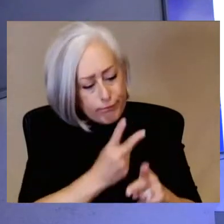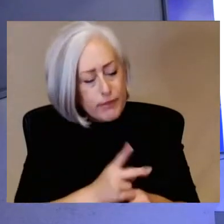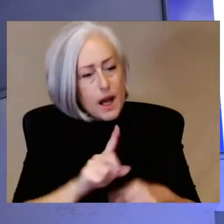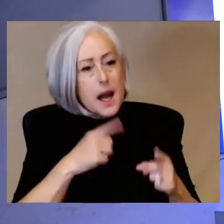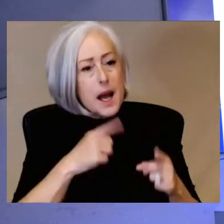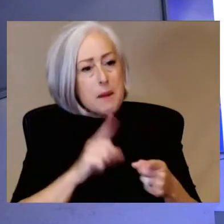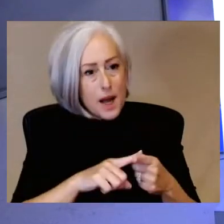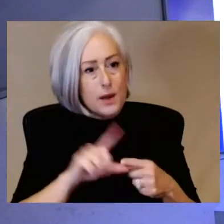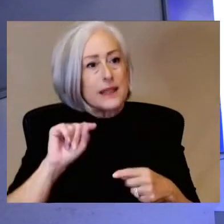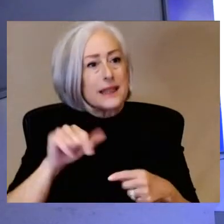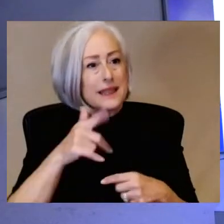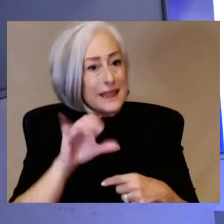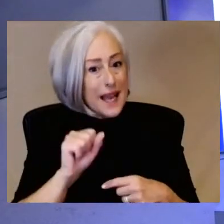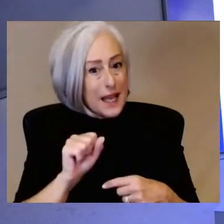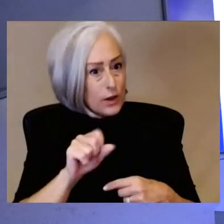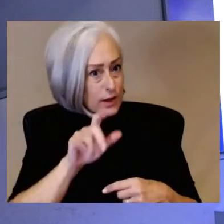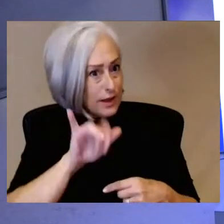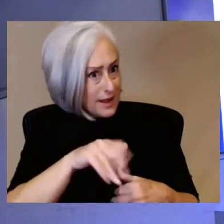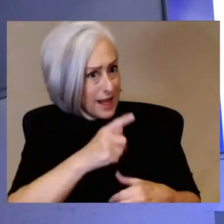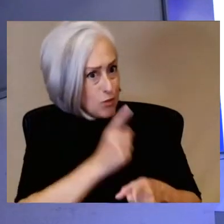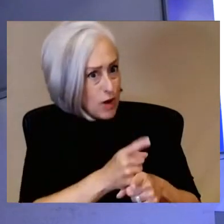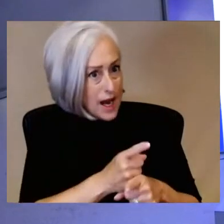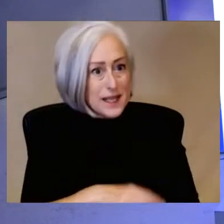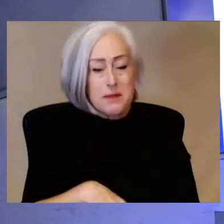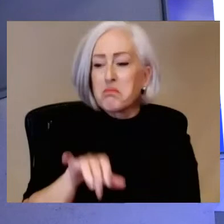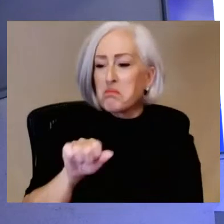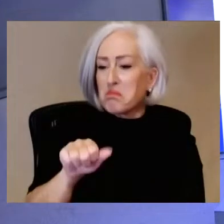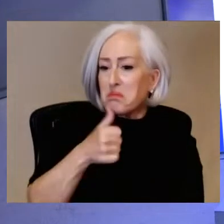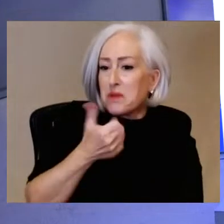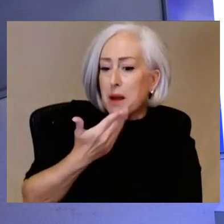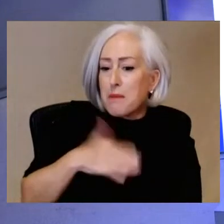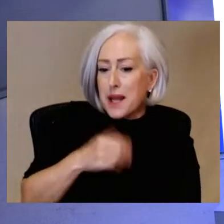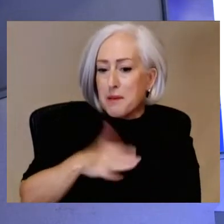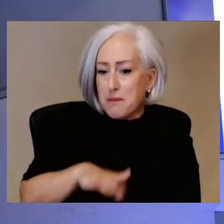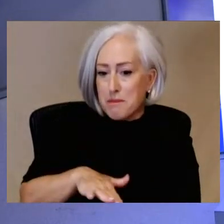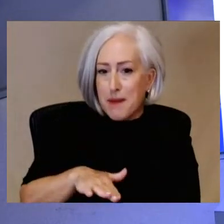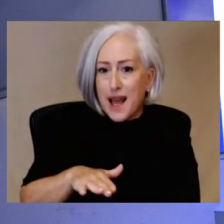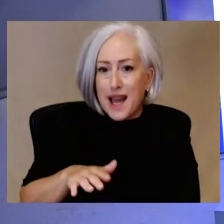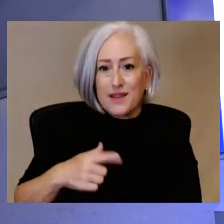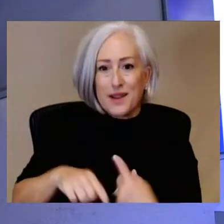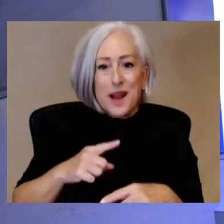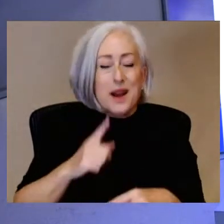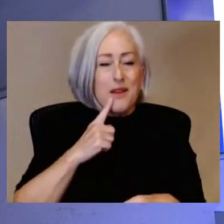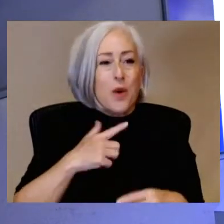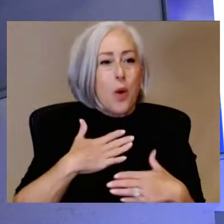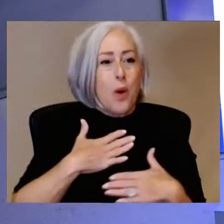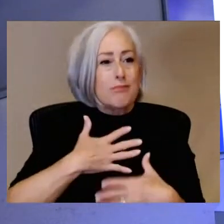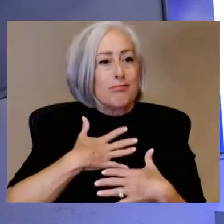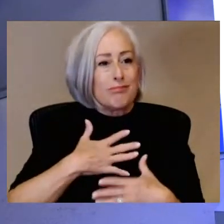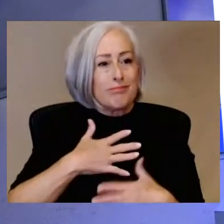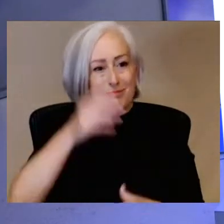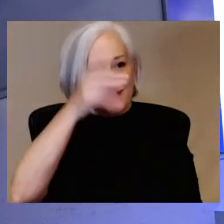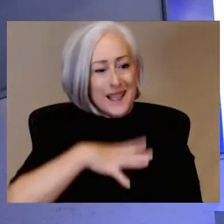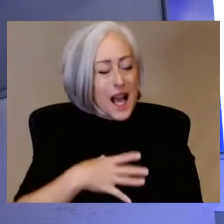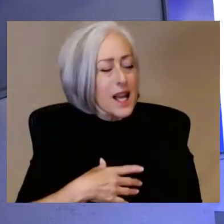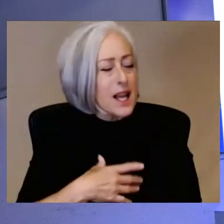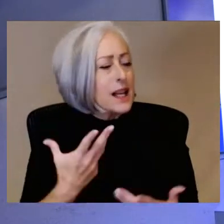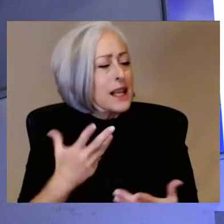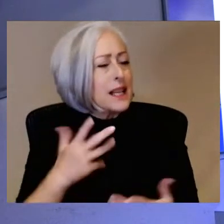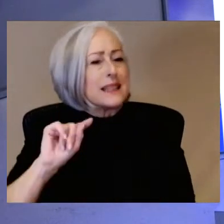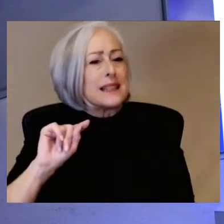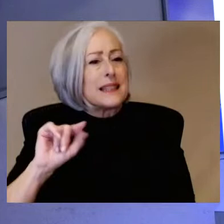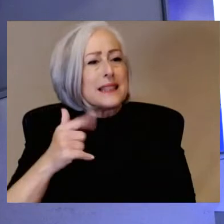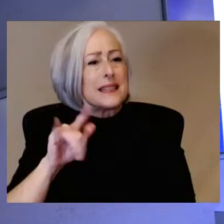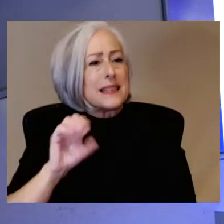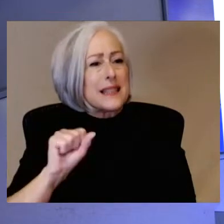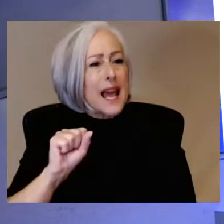here? Is that pretty good? I think, yeah, not bad. Not bad, Yeah. okay. That's for a pulmonary guy. All right, so then what about these tangles? Can you find these tangles